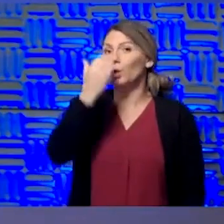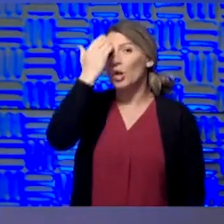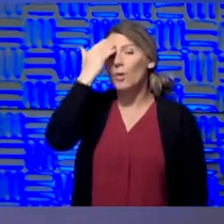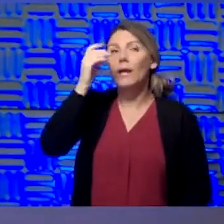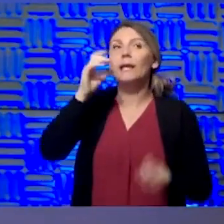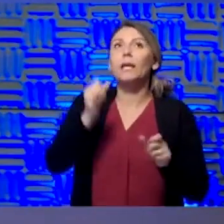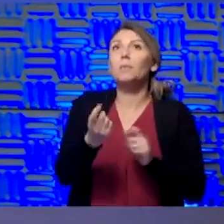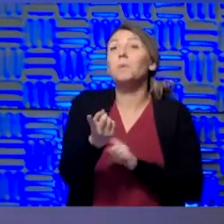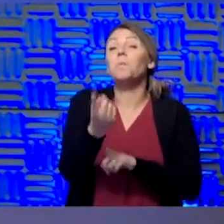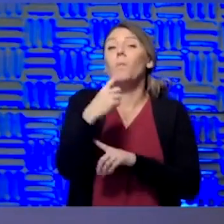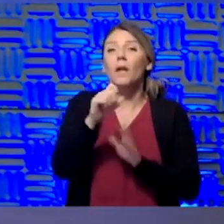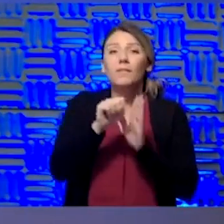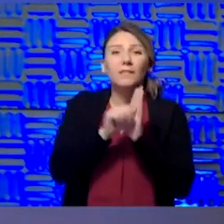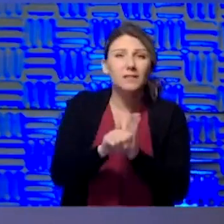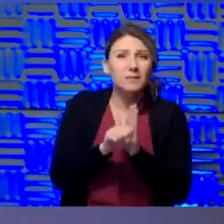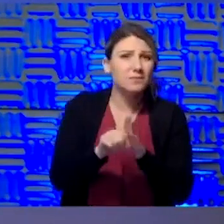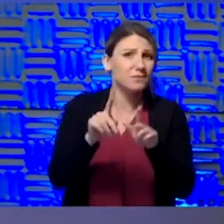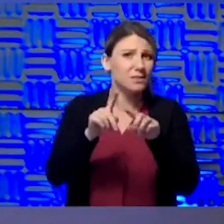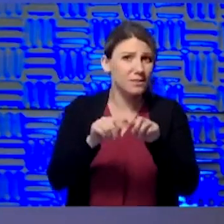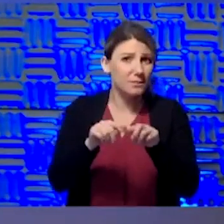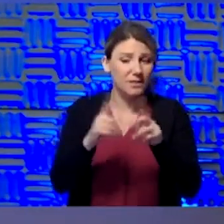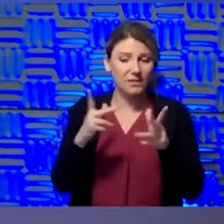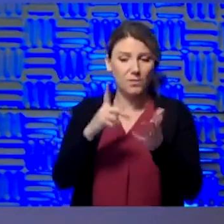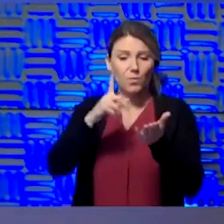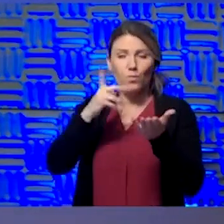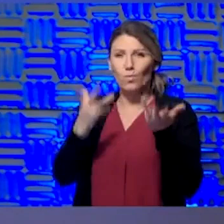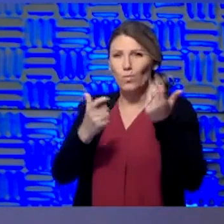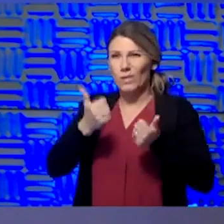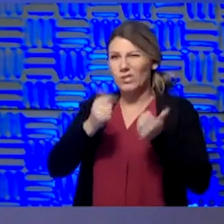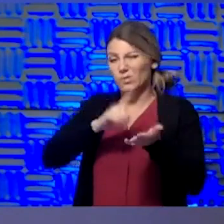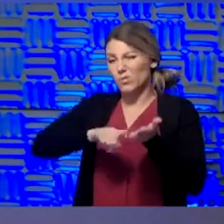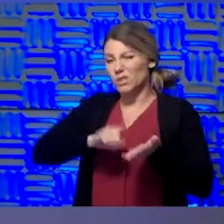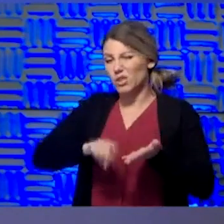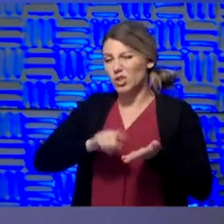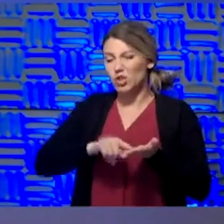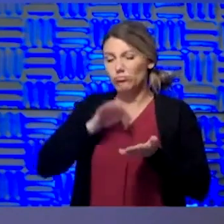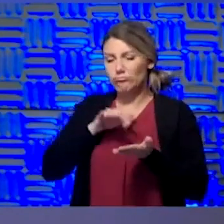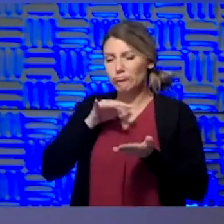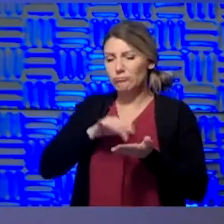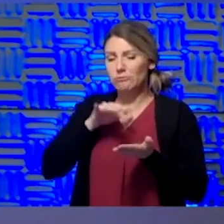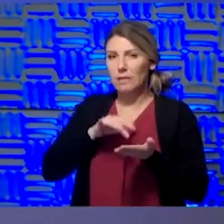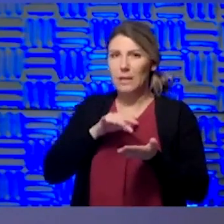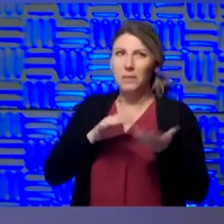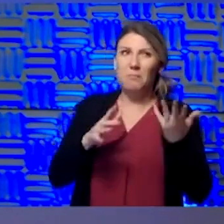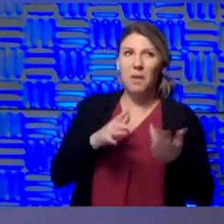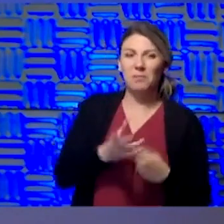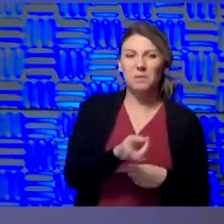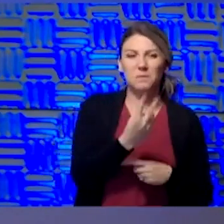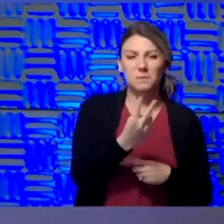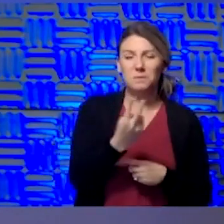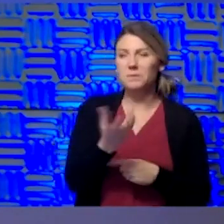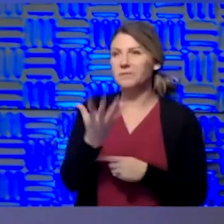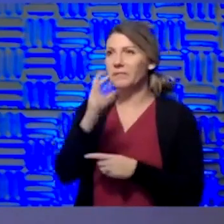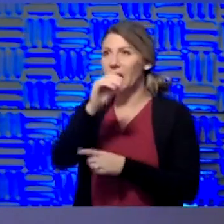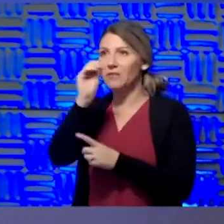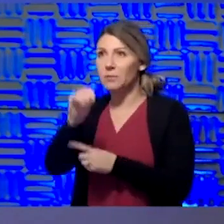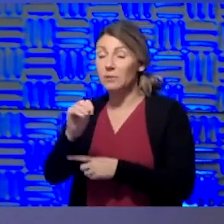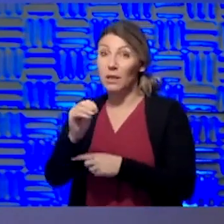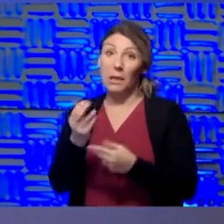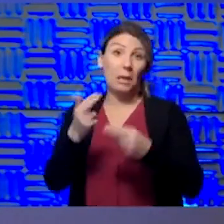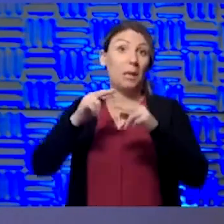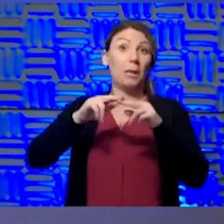symptoms, and probably, depending what research studies you look at, anywhere from 2 to 5% to up to 30%.